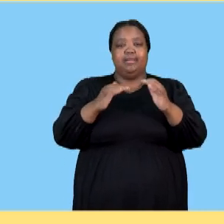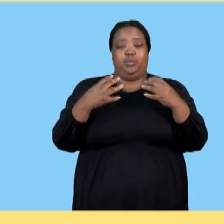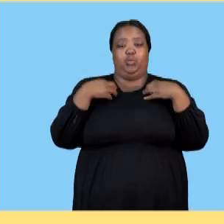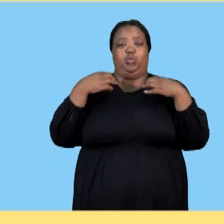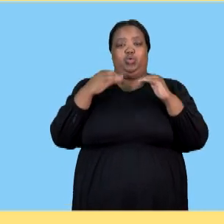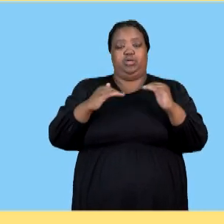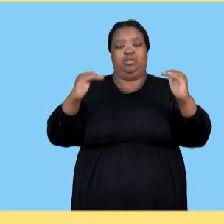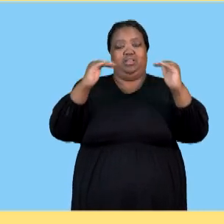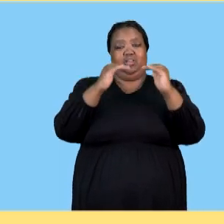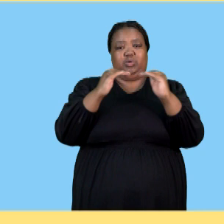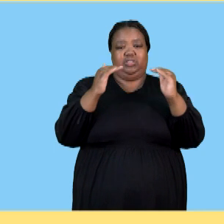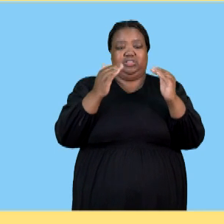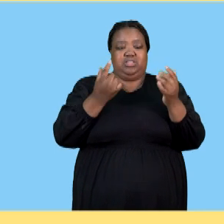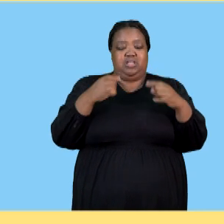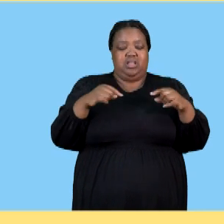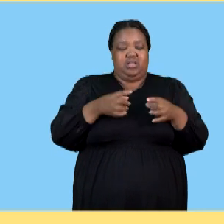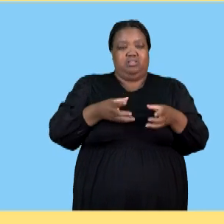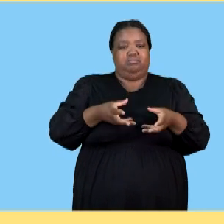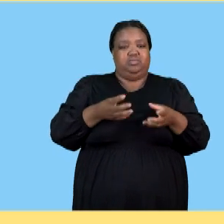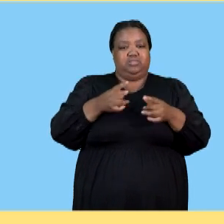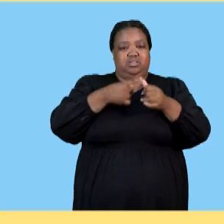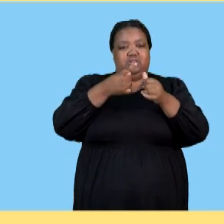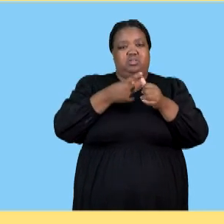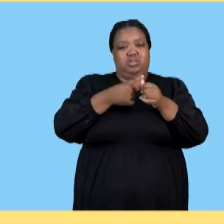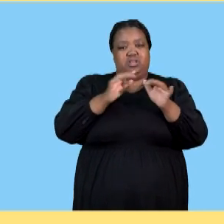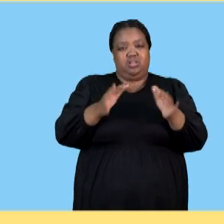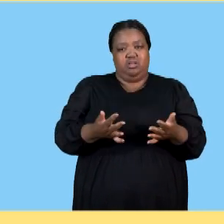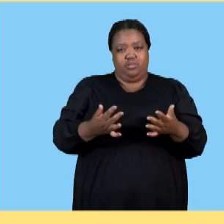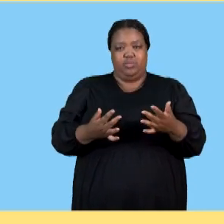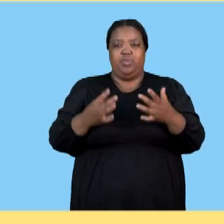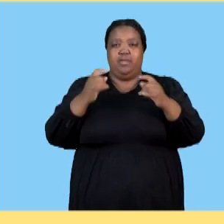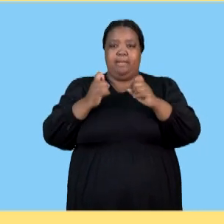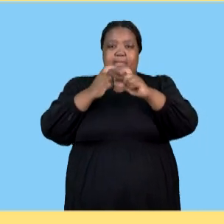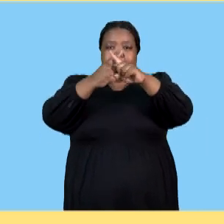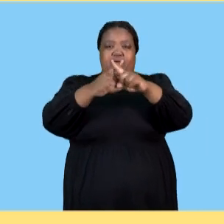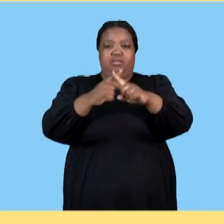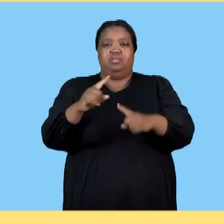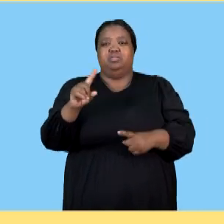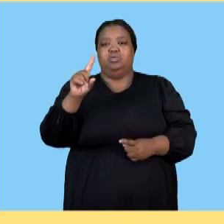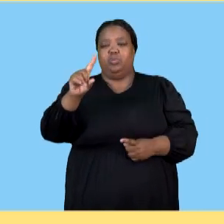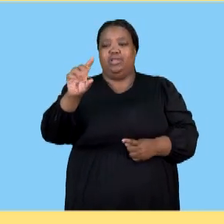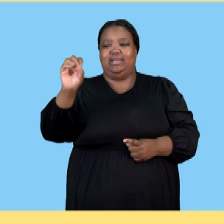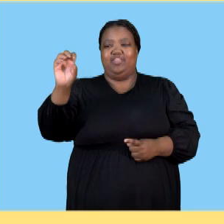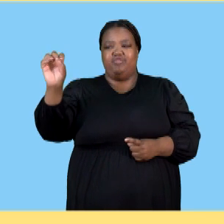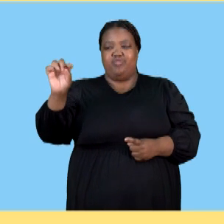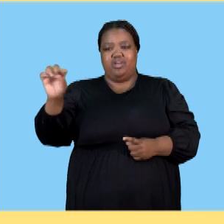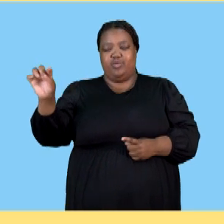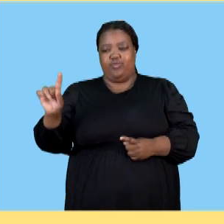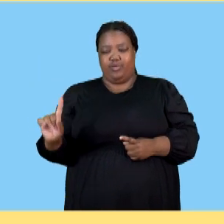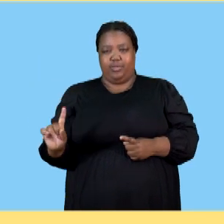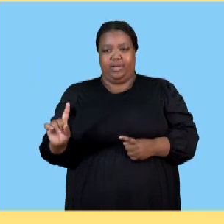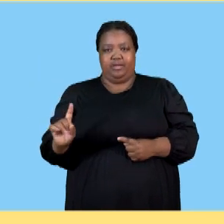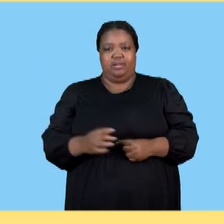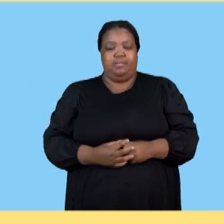multiply it by 100 over 1. Very important as well, that we multiply that by 100